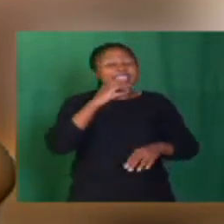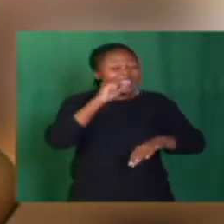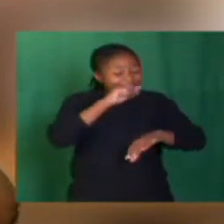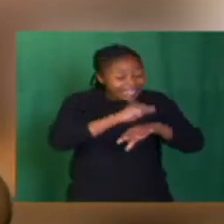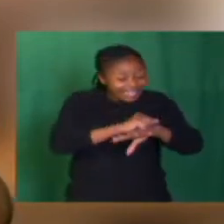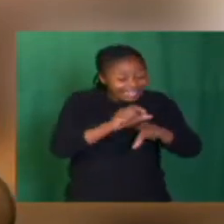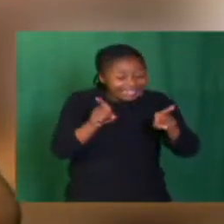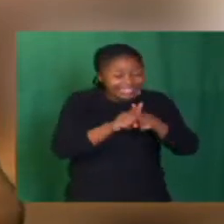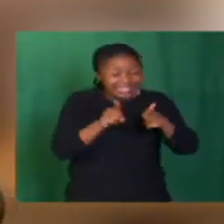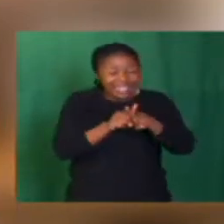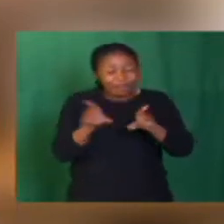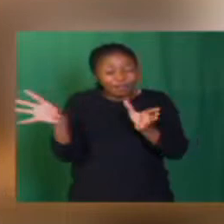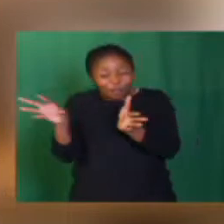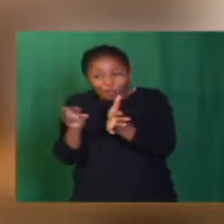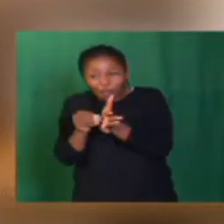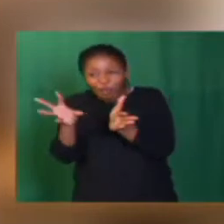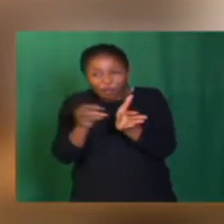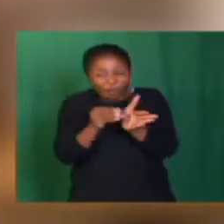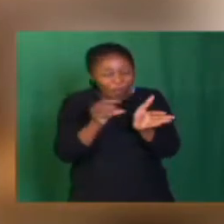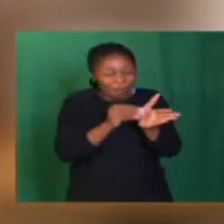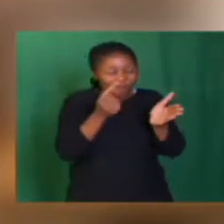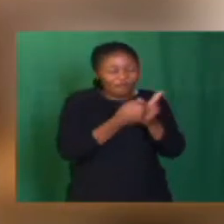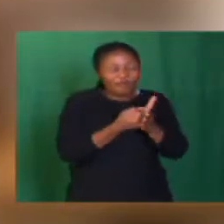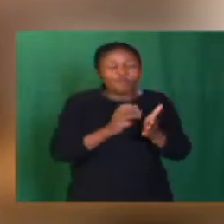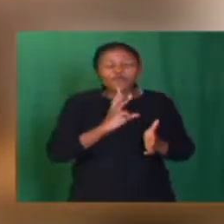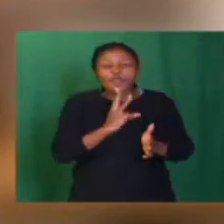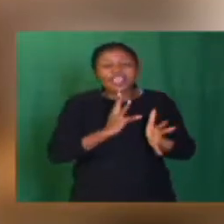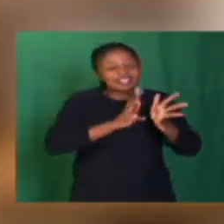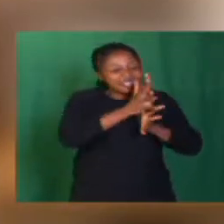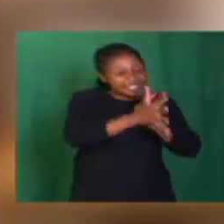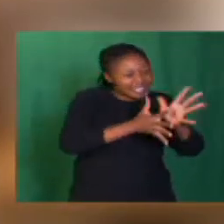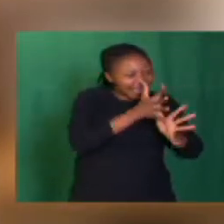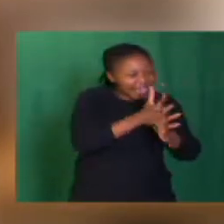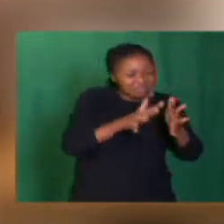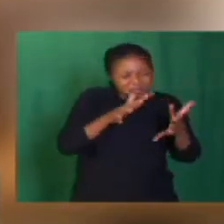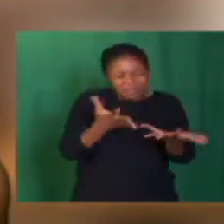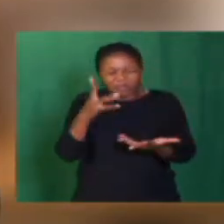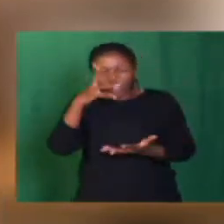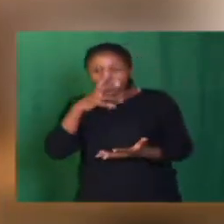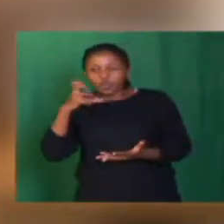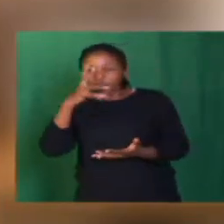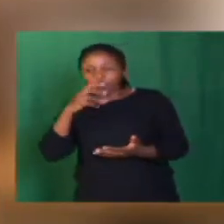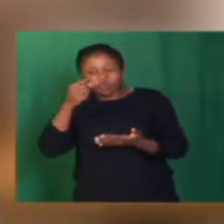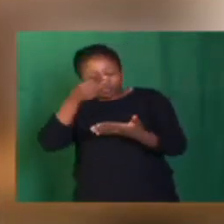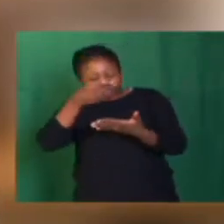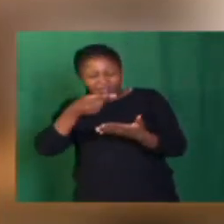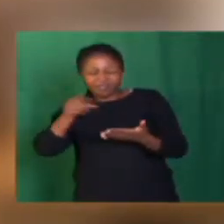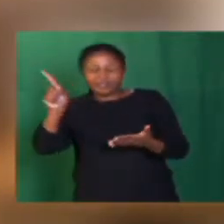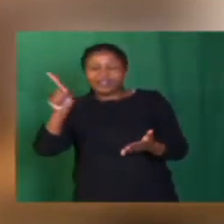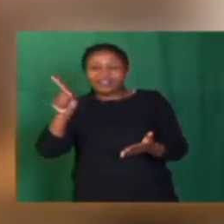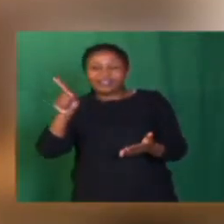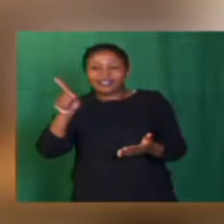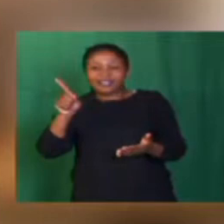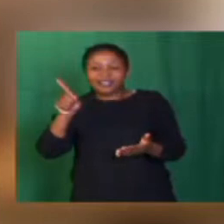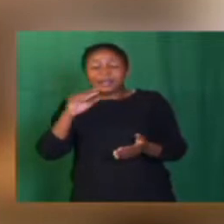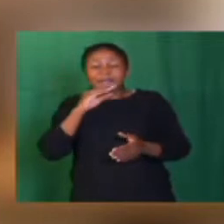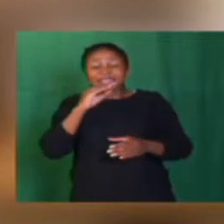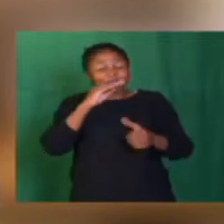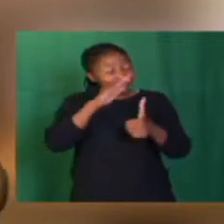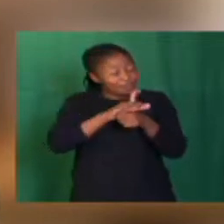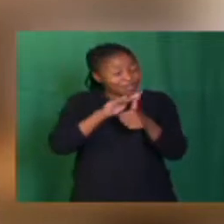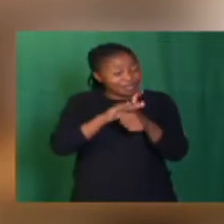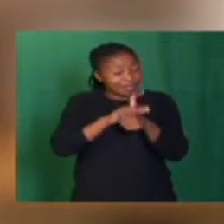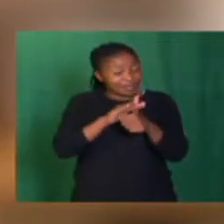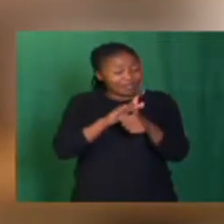words correctly. So what will help us in our pronunciation? It is to listen when someone is pronouncing words. It